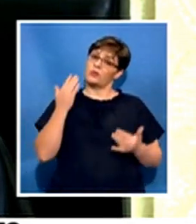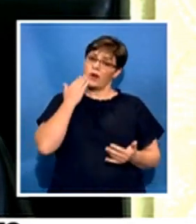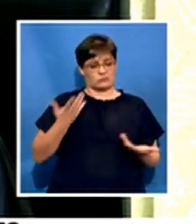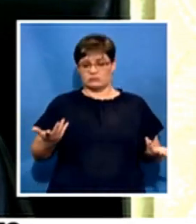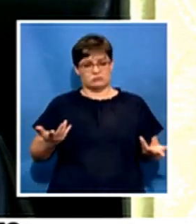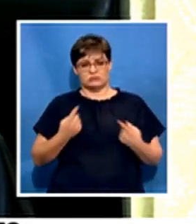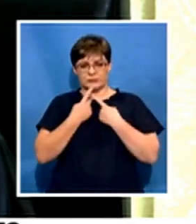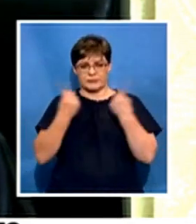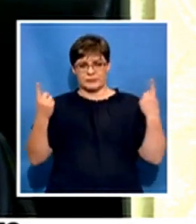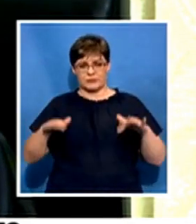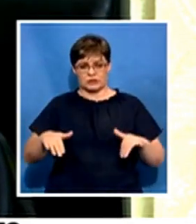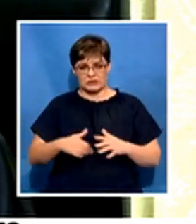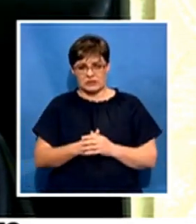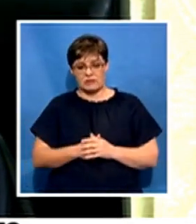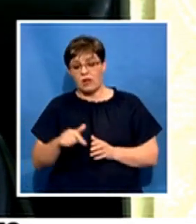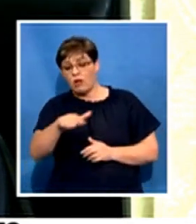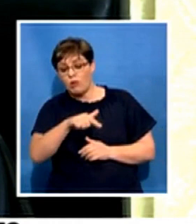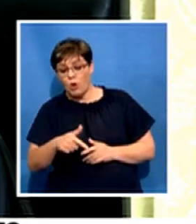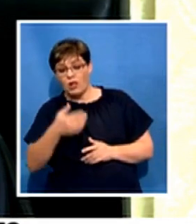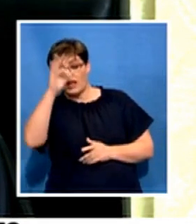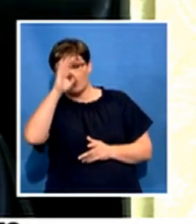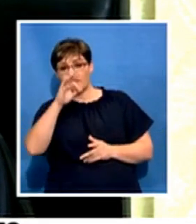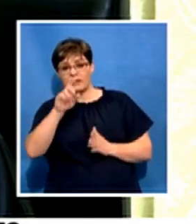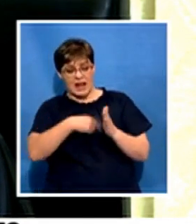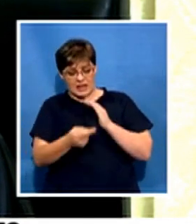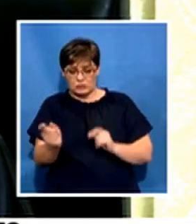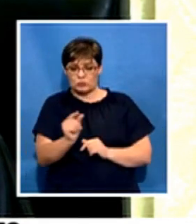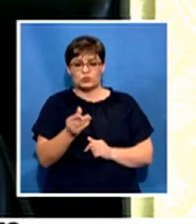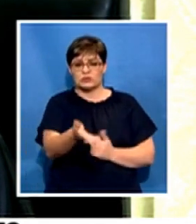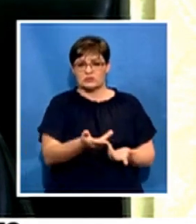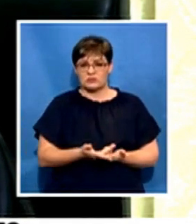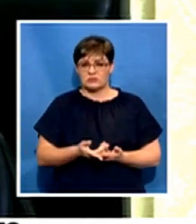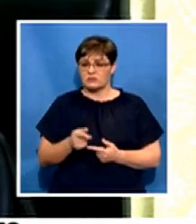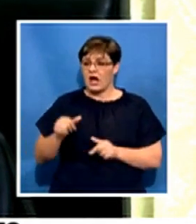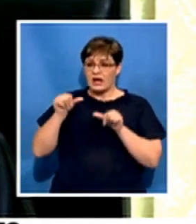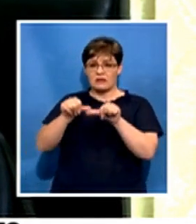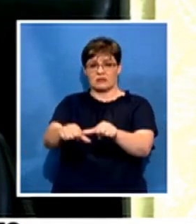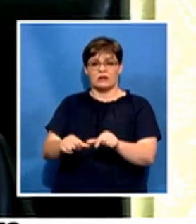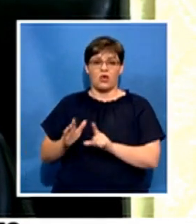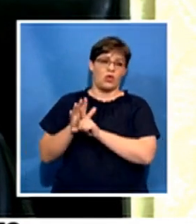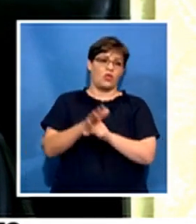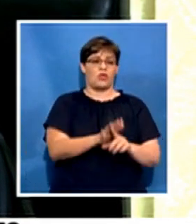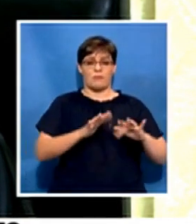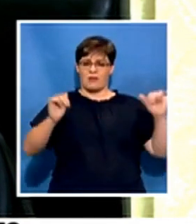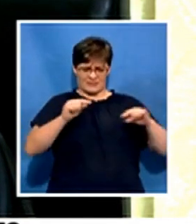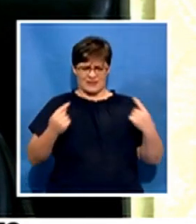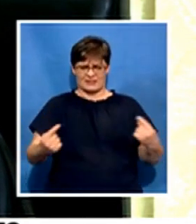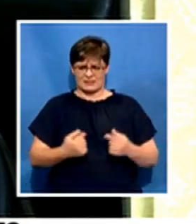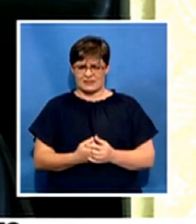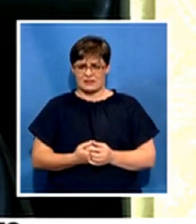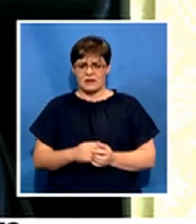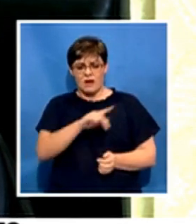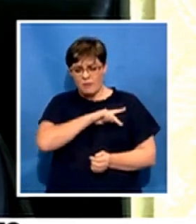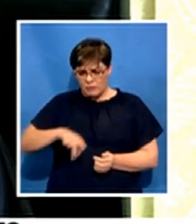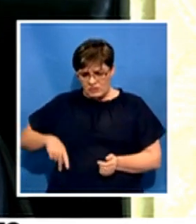election. Government cannot be allowed to continue to undermine Parliament. The President must move with speed to